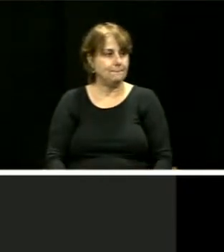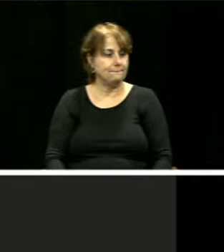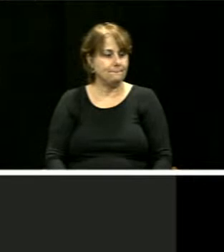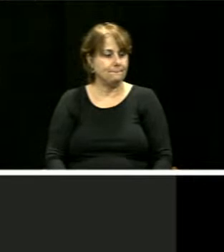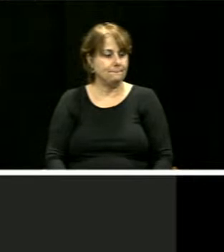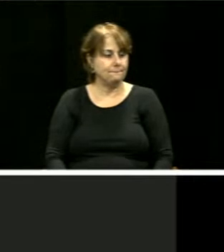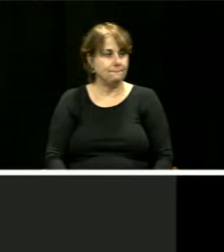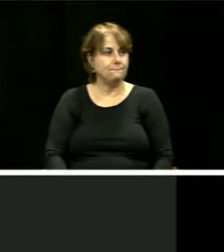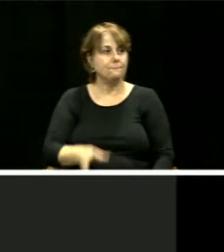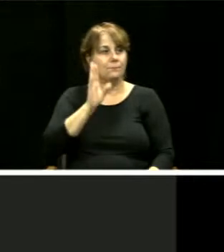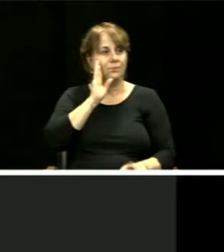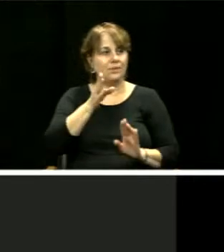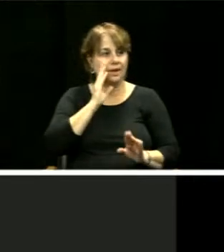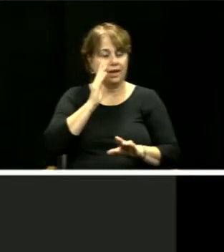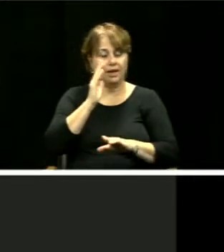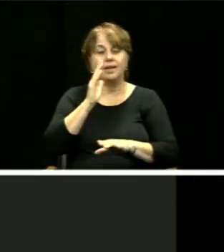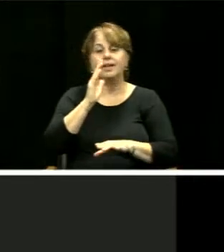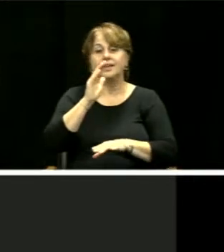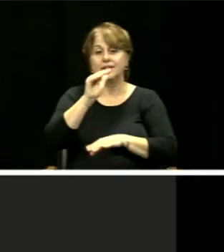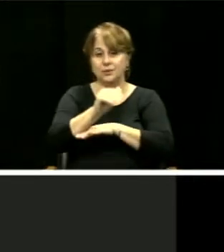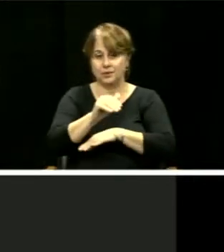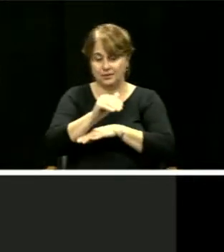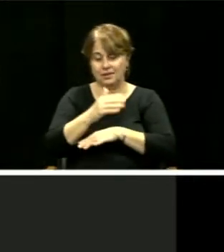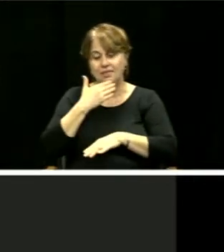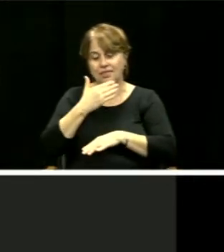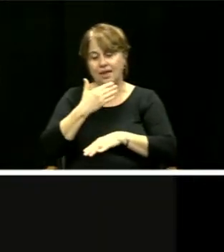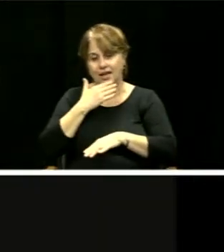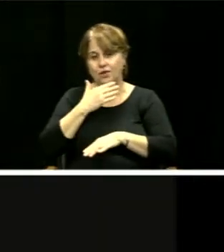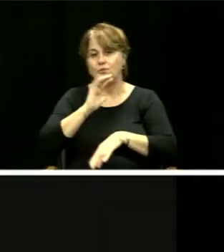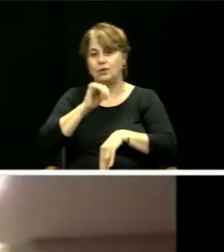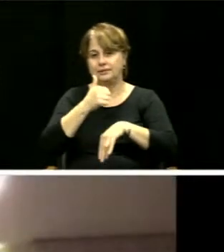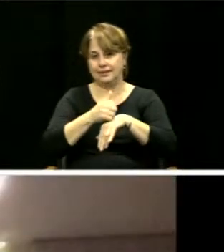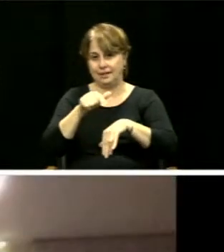Hey, good evening, everybody. Thanks for putting this meeting together.